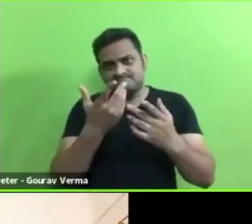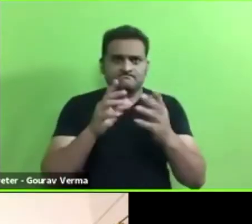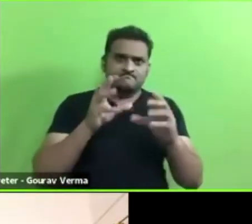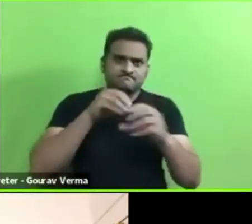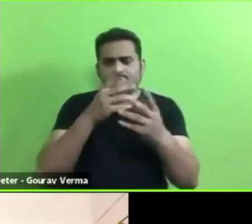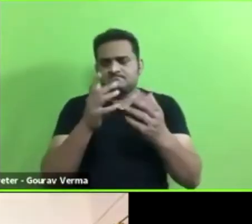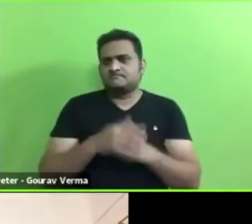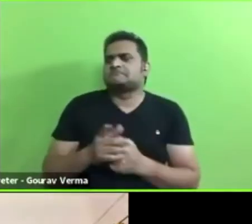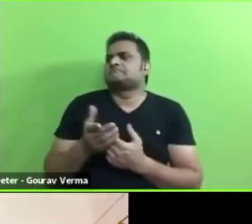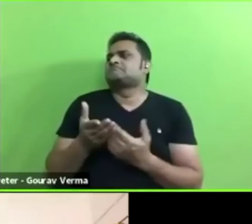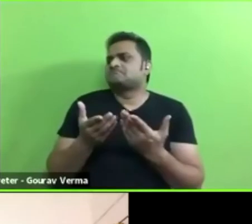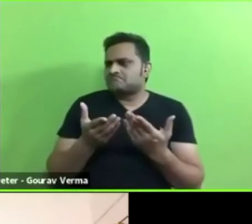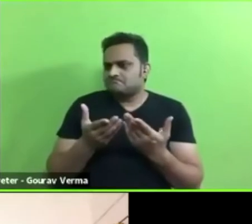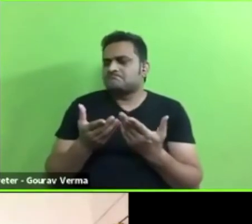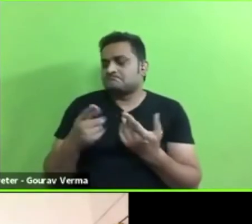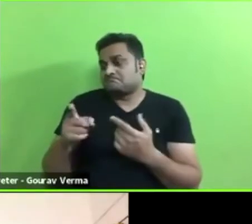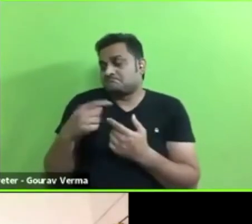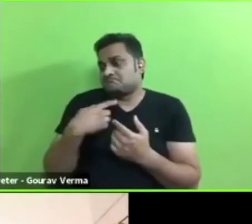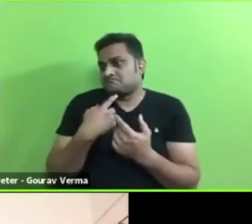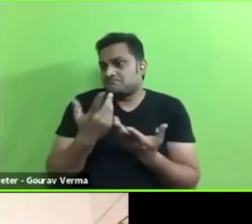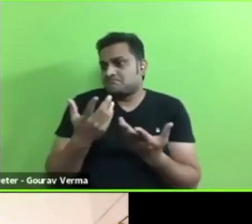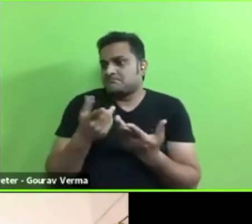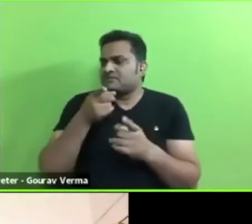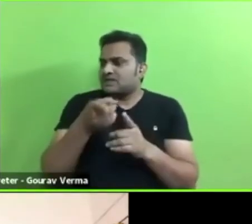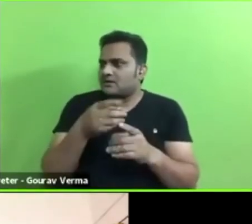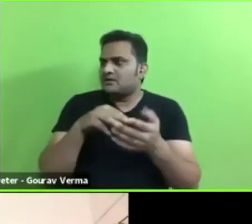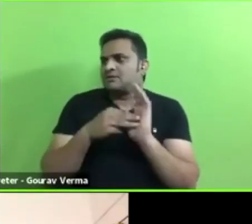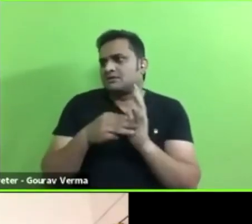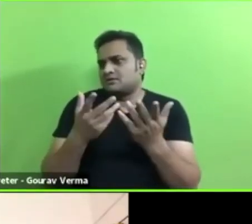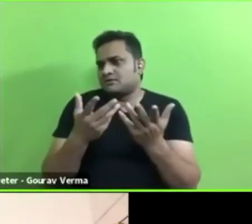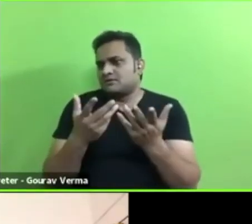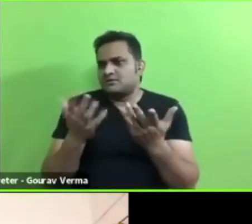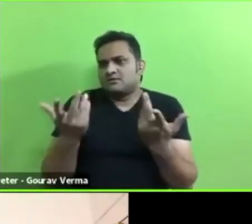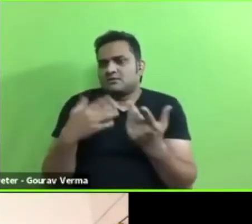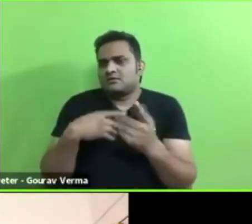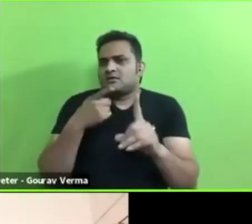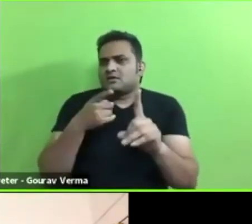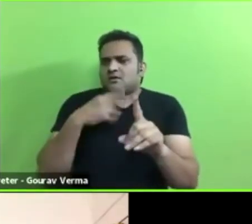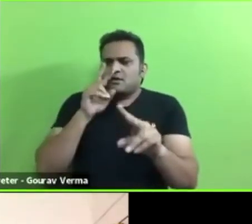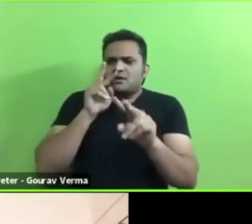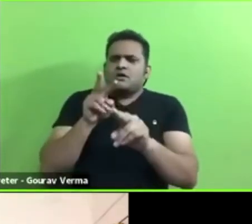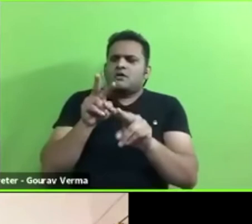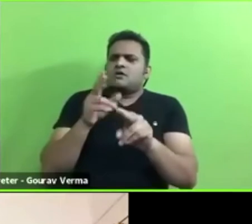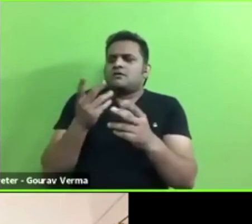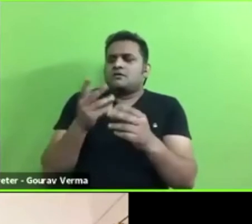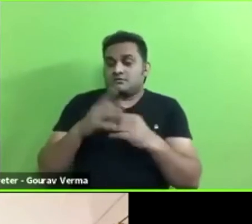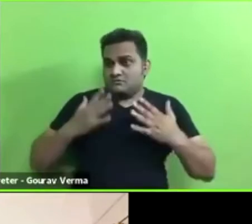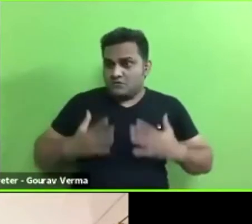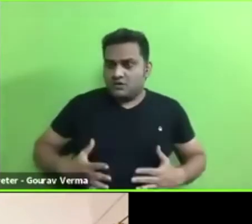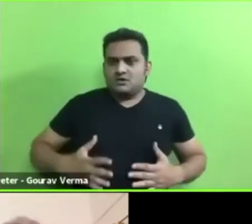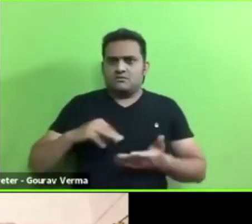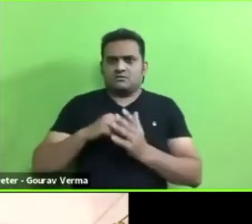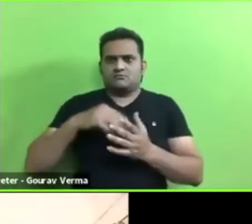This is a very, and I think this will open many, and one of the things I was observing, because body is so central,